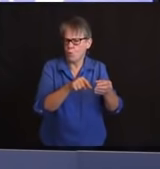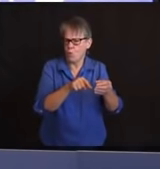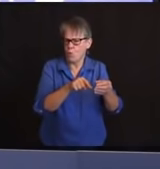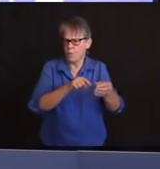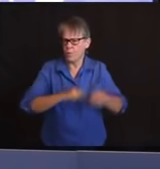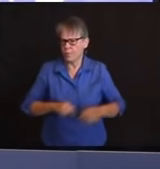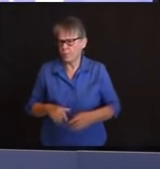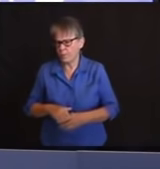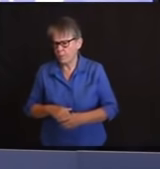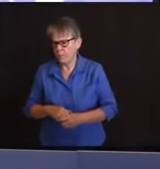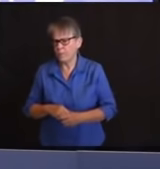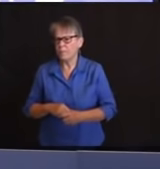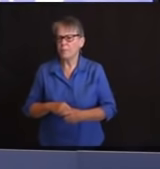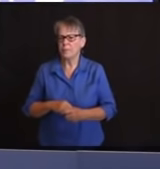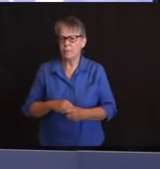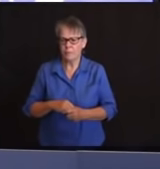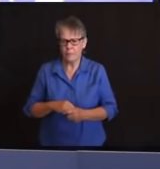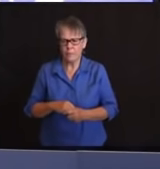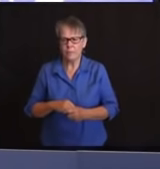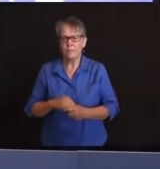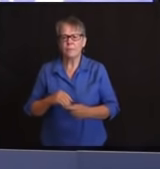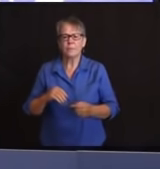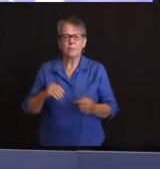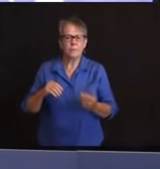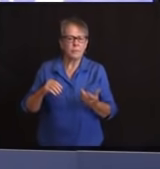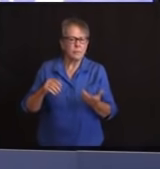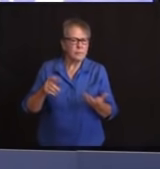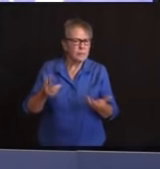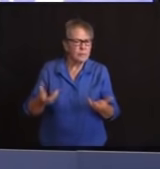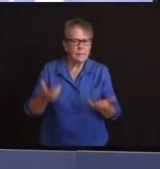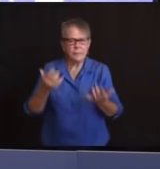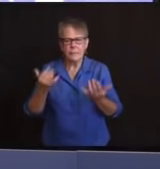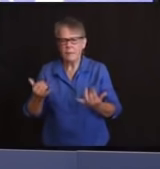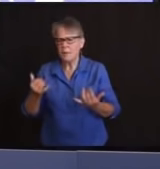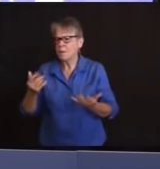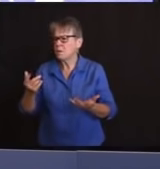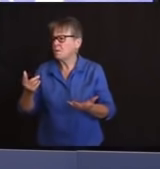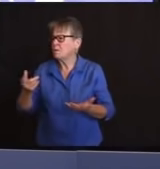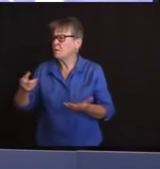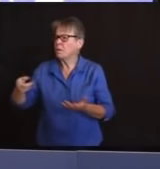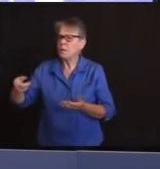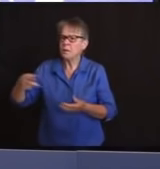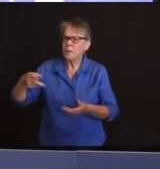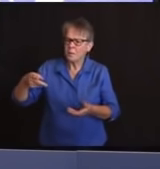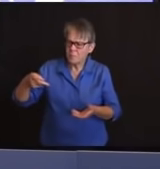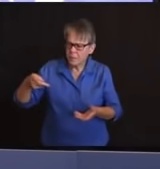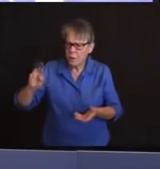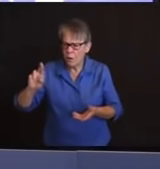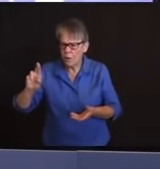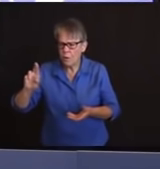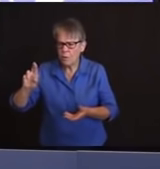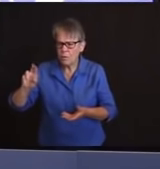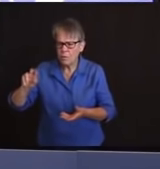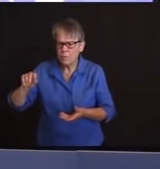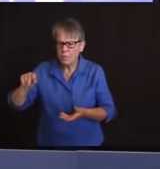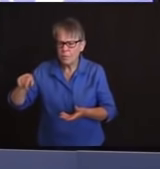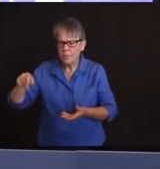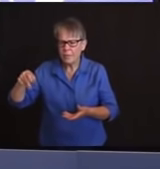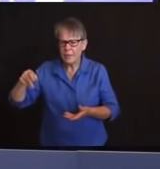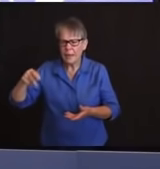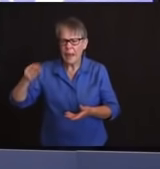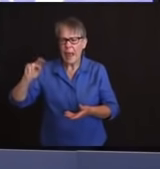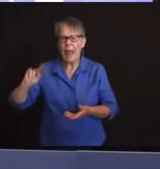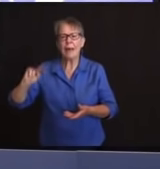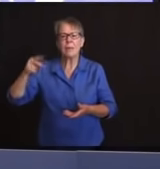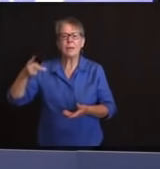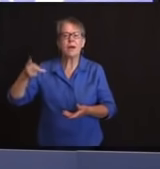we end the camp season, I'm pleased to report that with 746 active camps, preliminarily, we